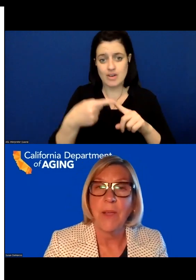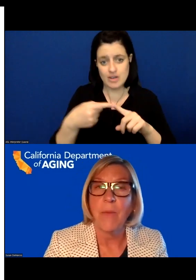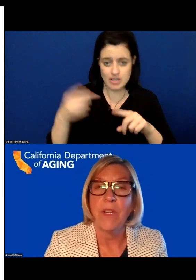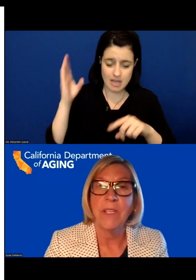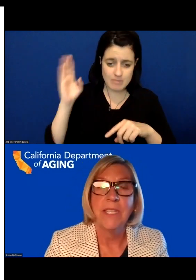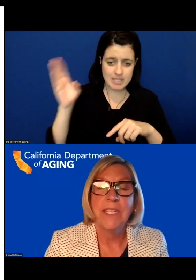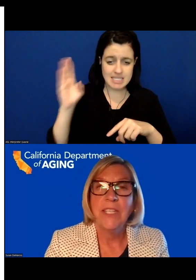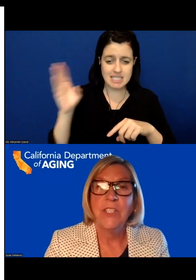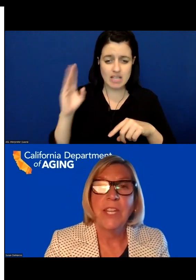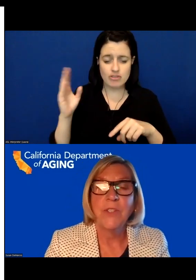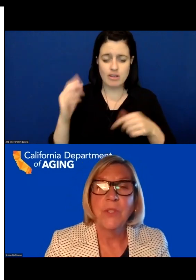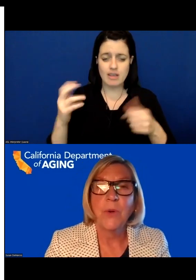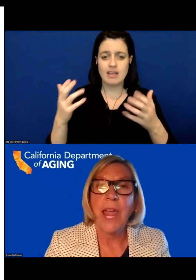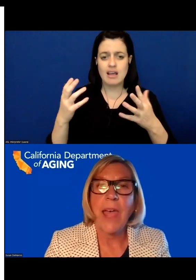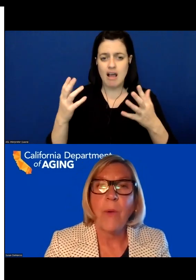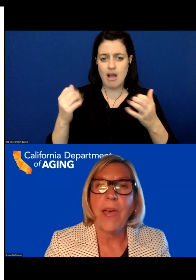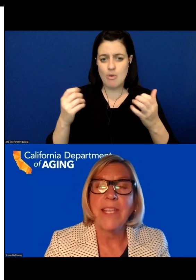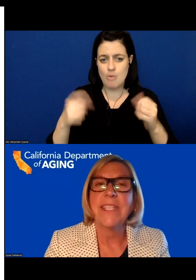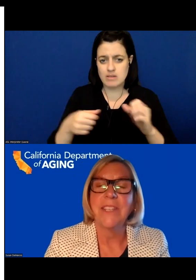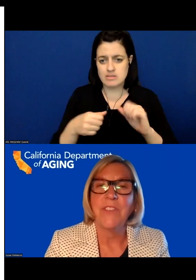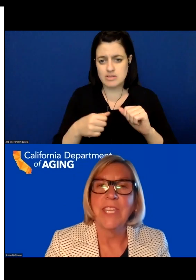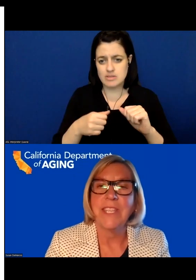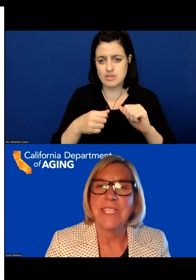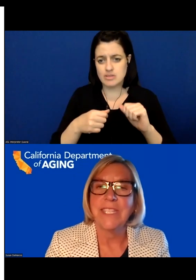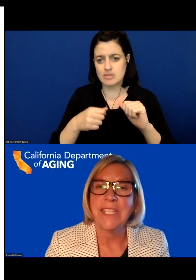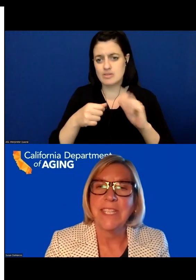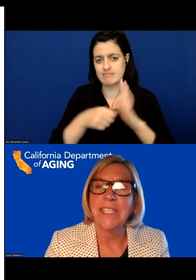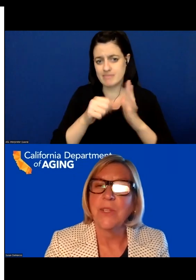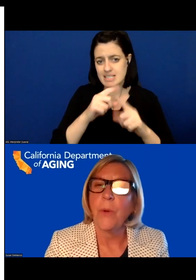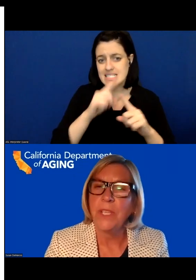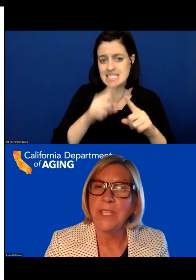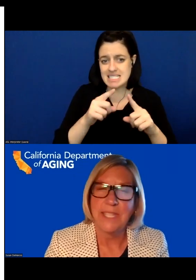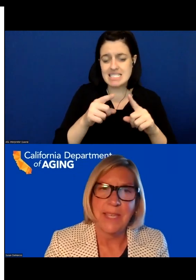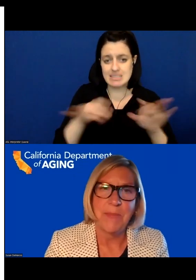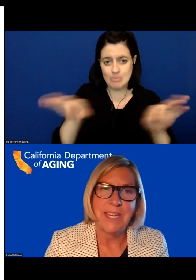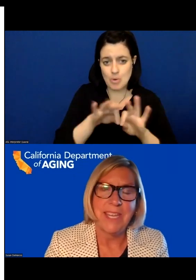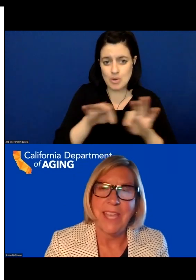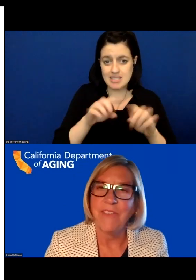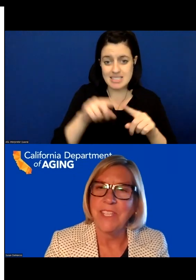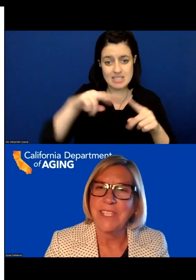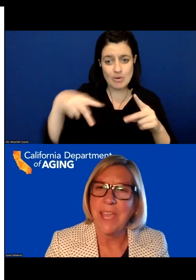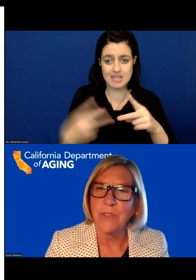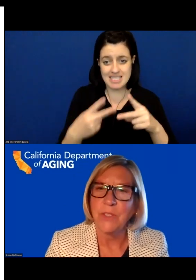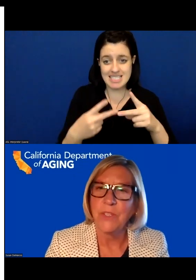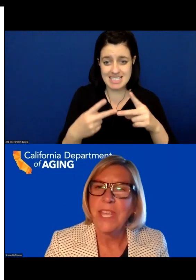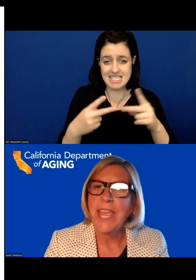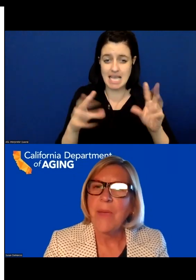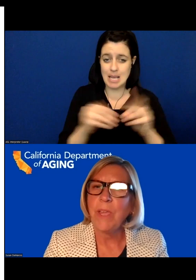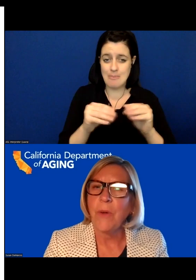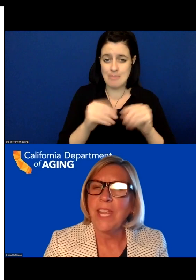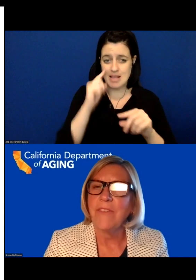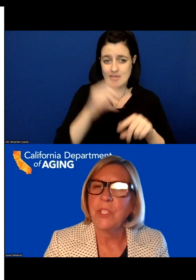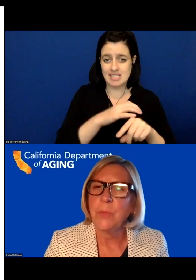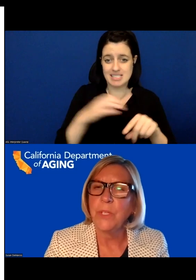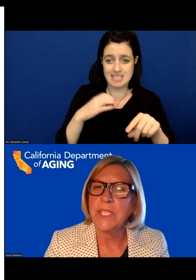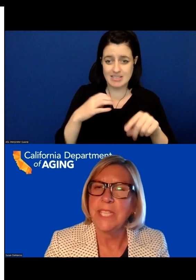presentation. I want to just underscore how significant this is, that this is only the second meeting of this council, and we